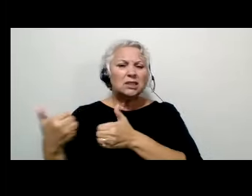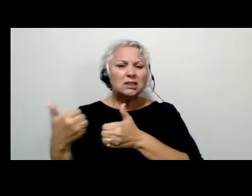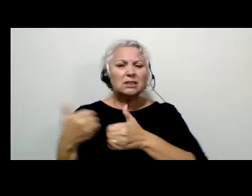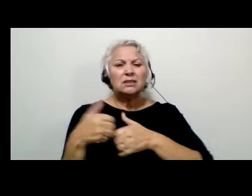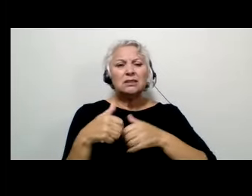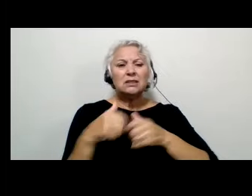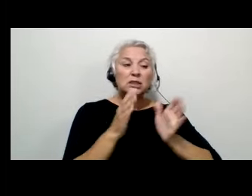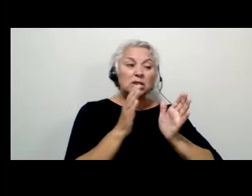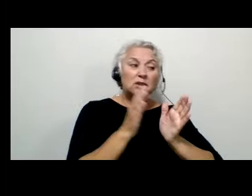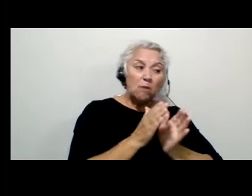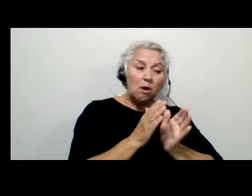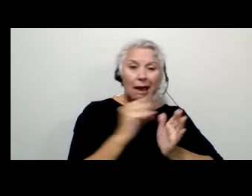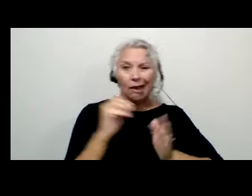large, but it can be